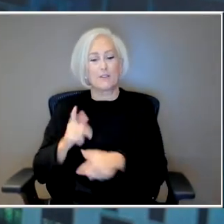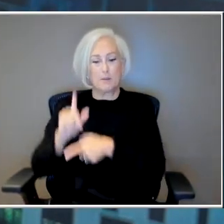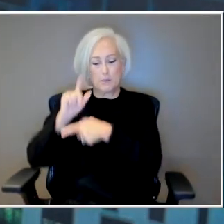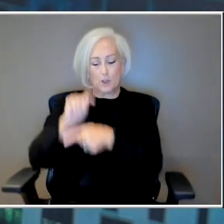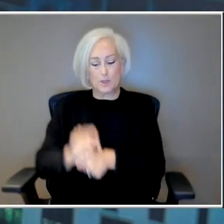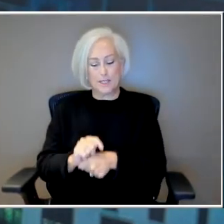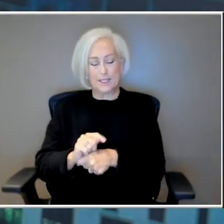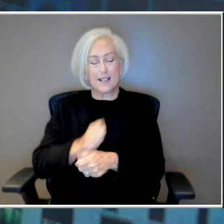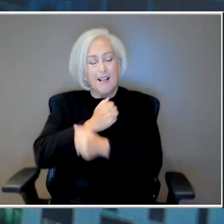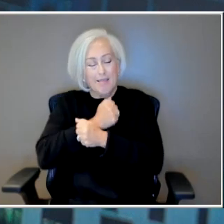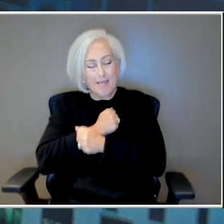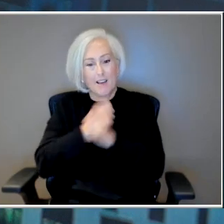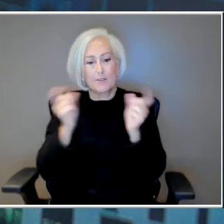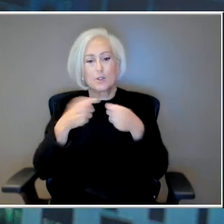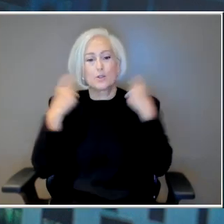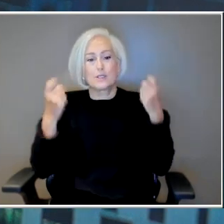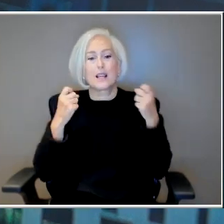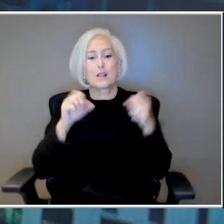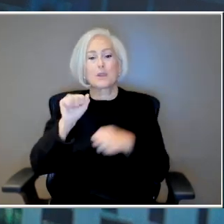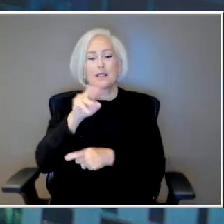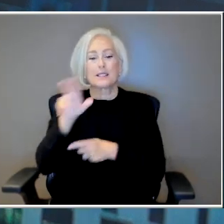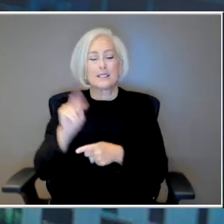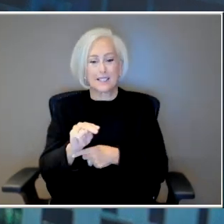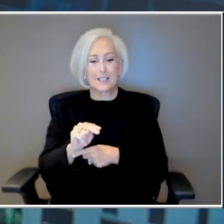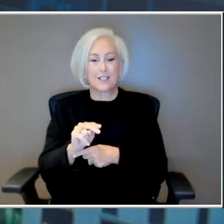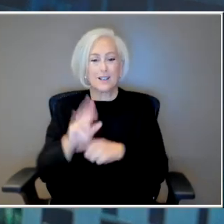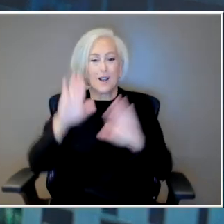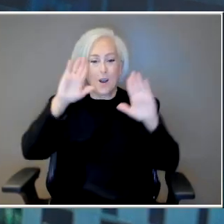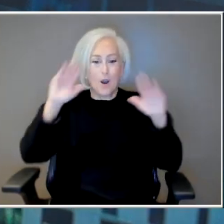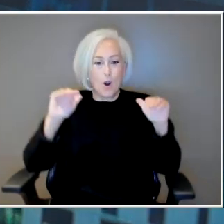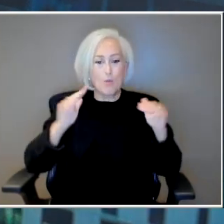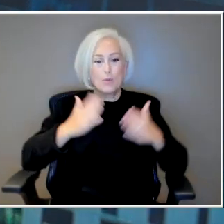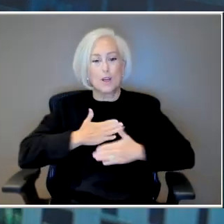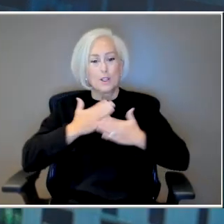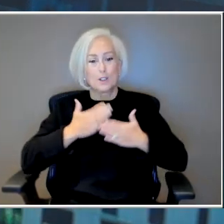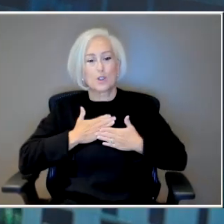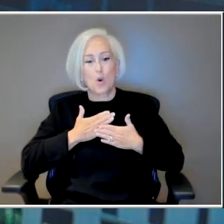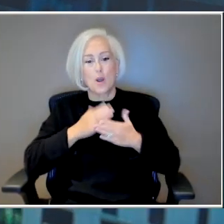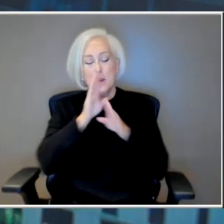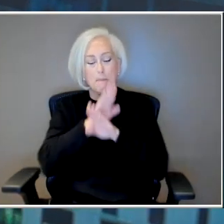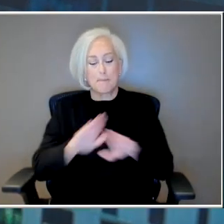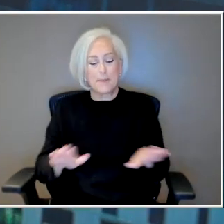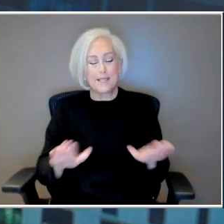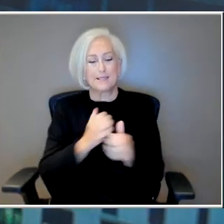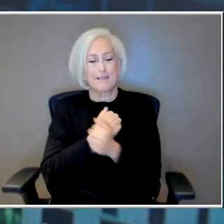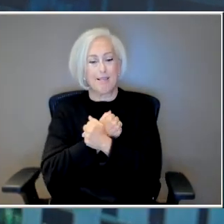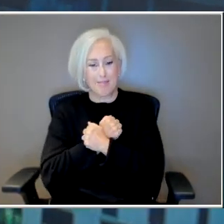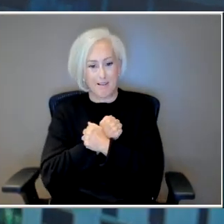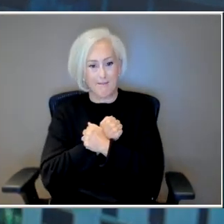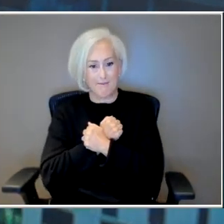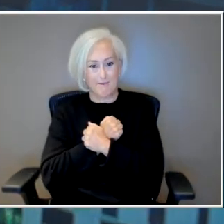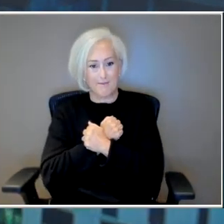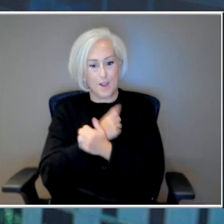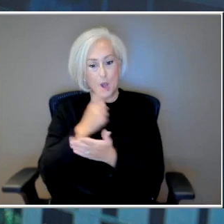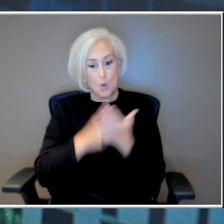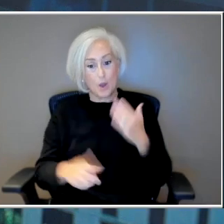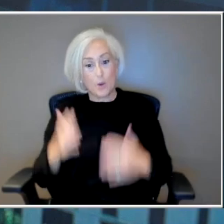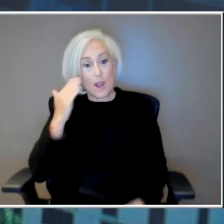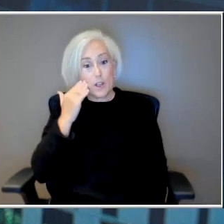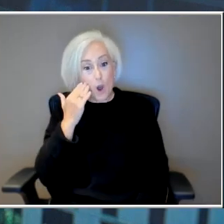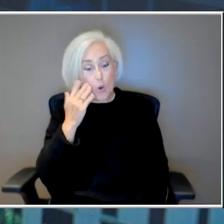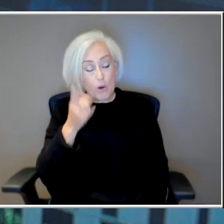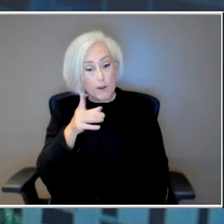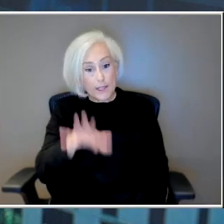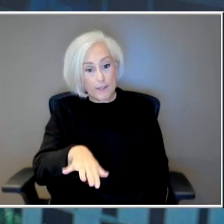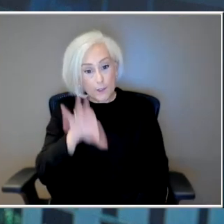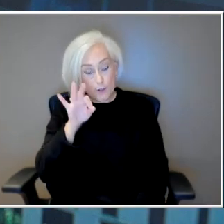seasons of Advent. Hope, joy, peace, and love. Here's what I know. When we find those things, that's usually where we